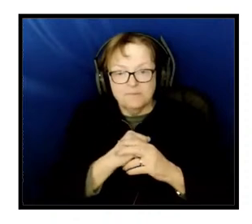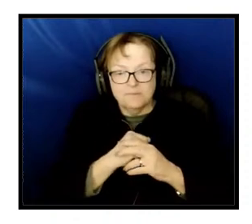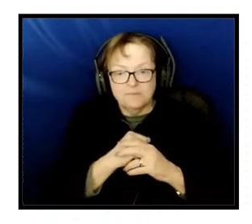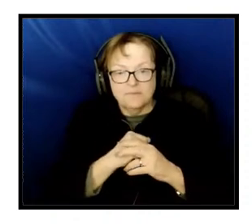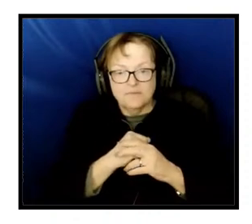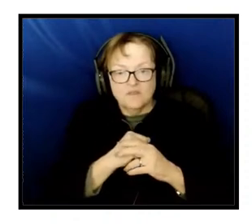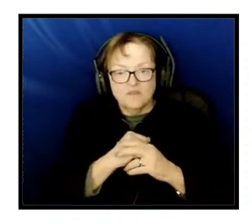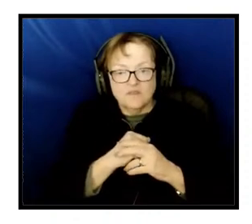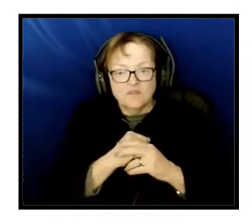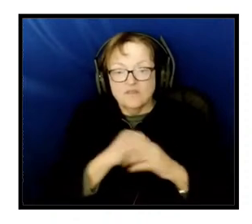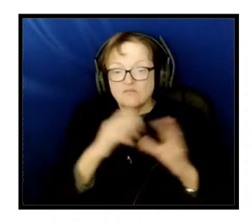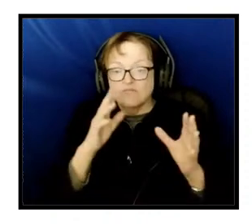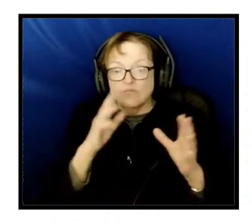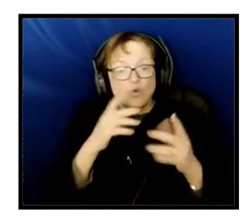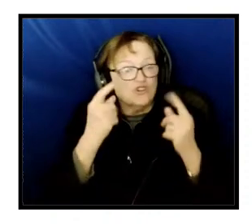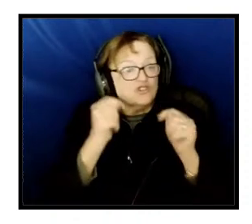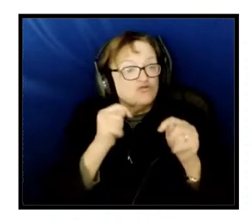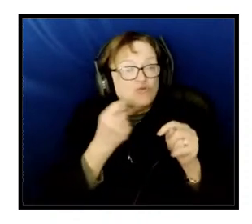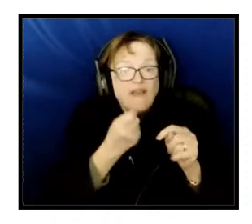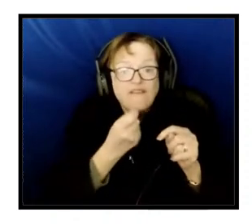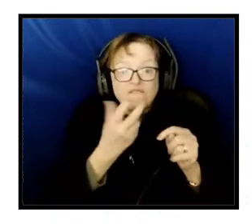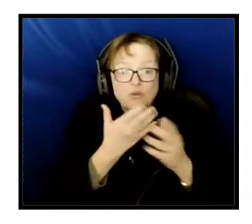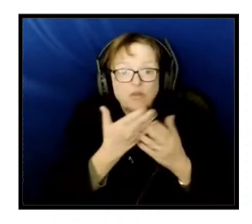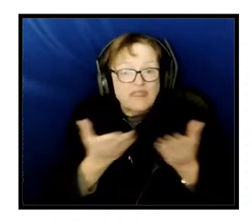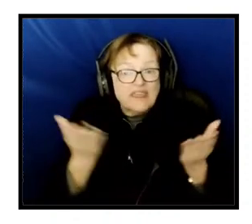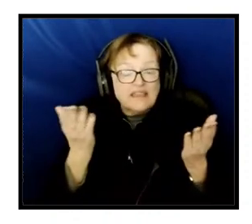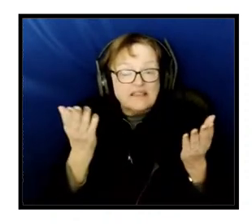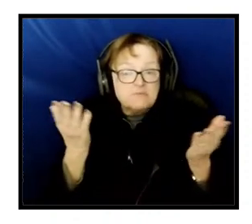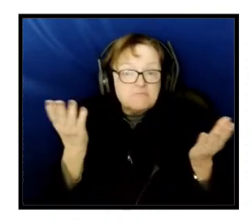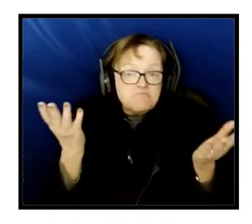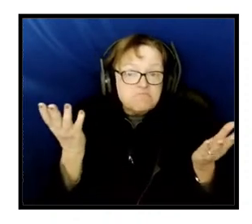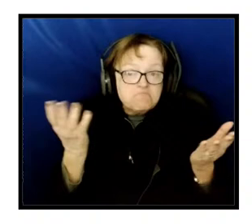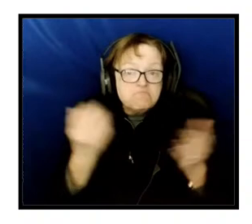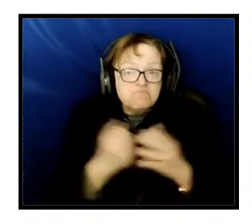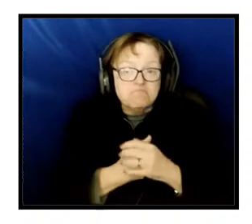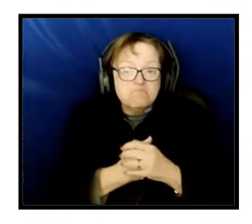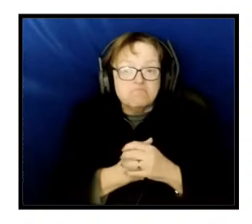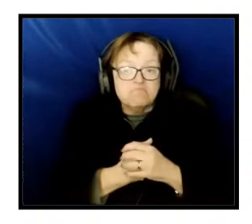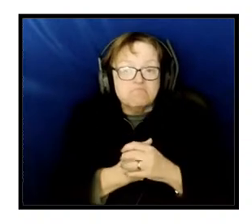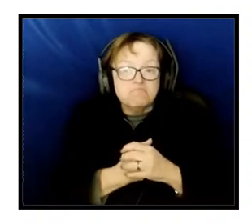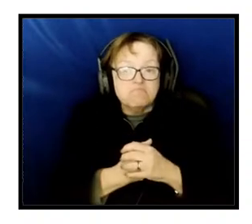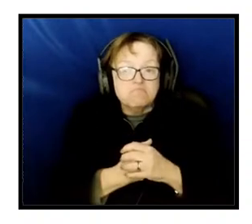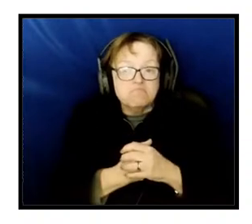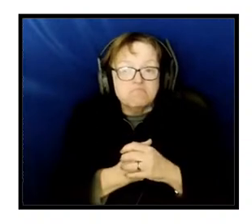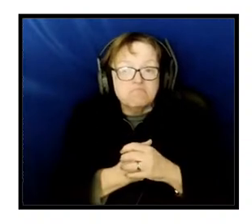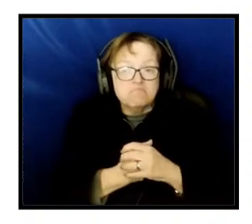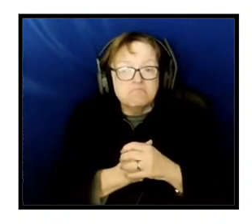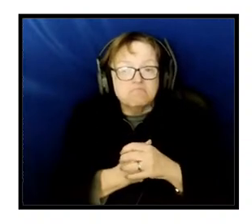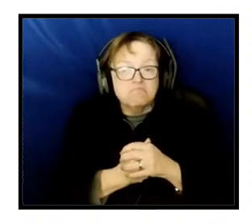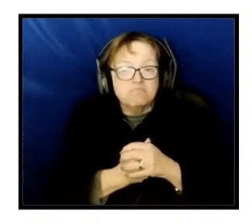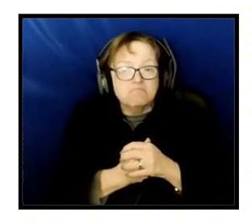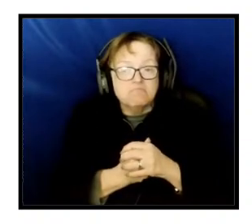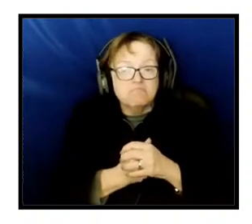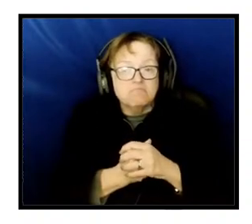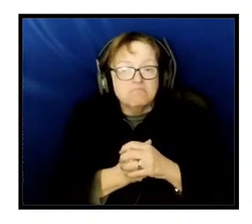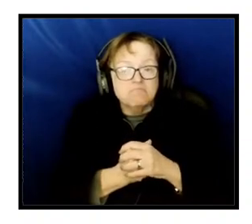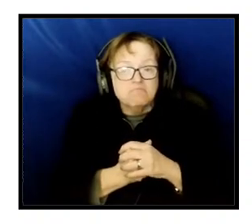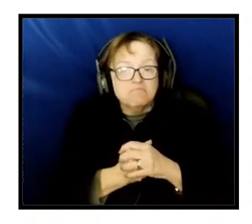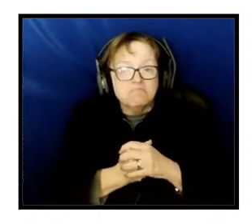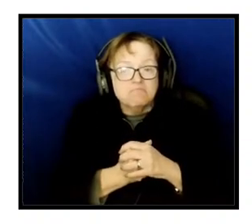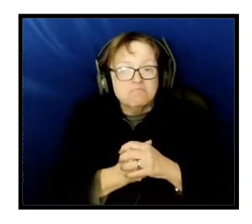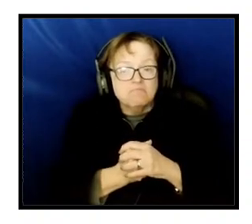We're just gonna try a few things. Do you wanna hum? Do you wanna hum a second? Okay.